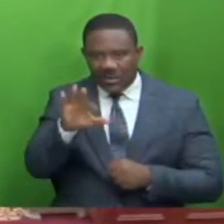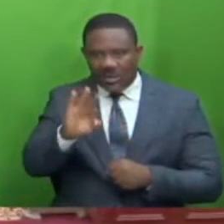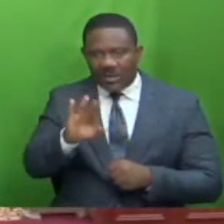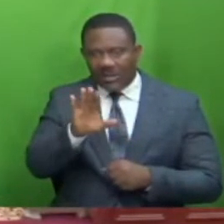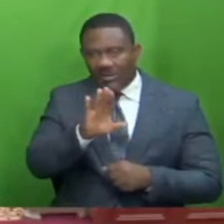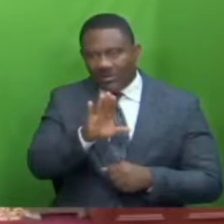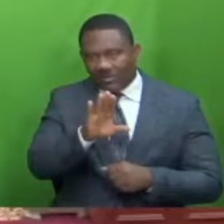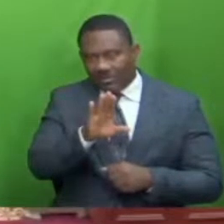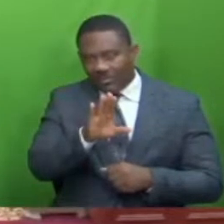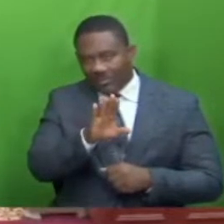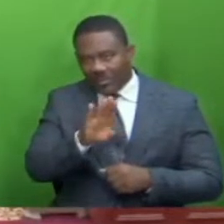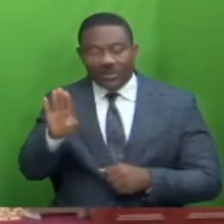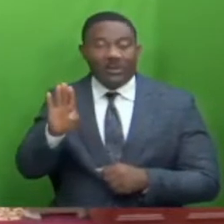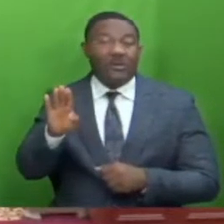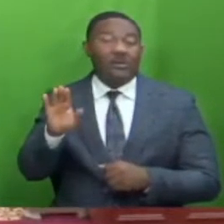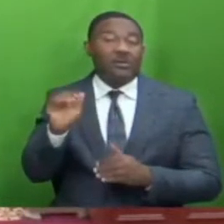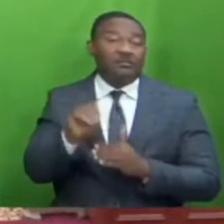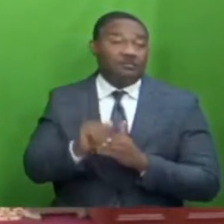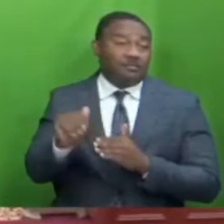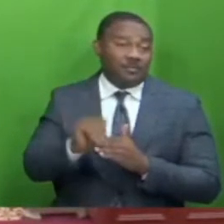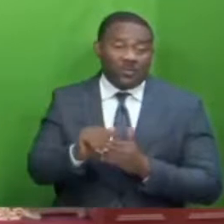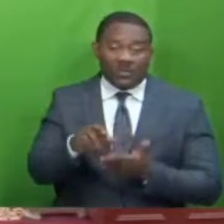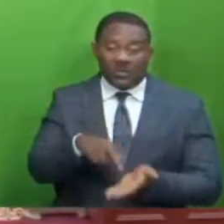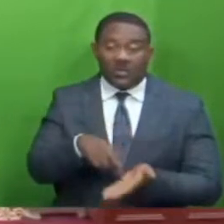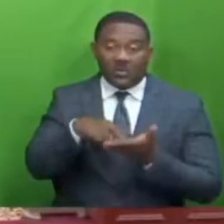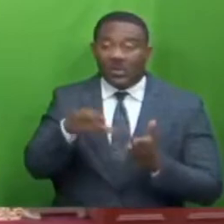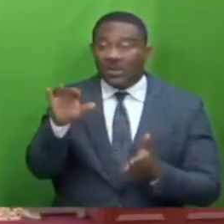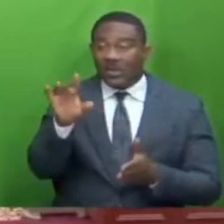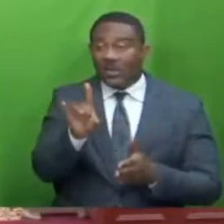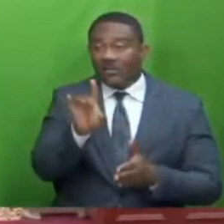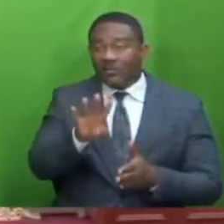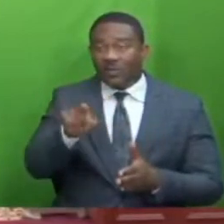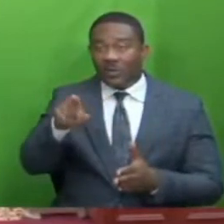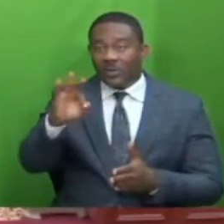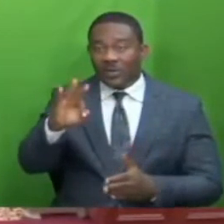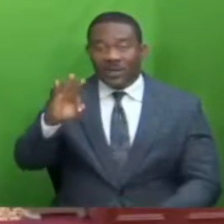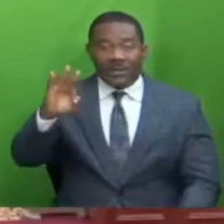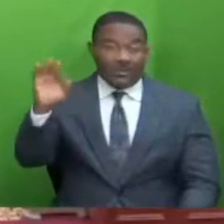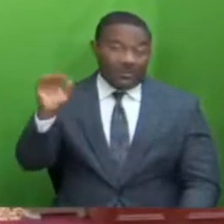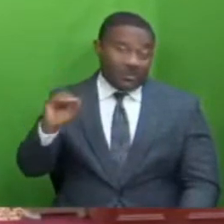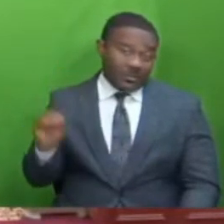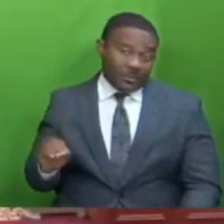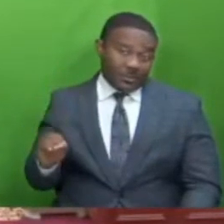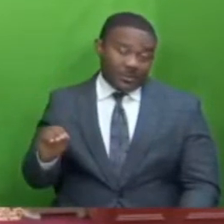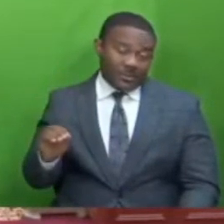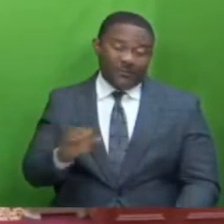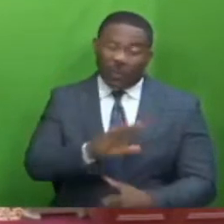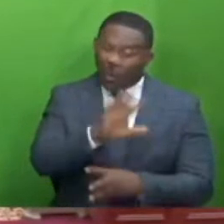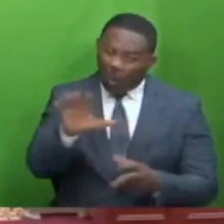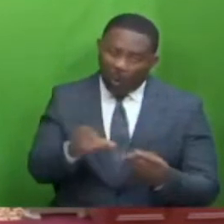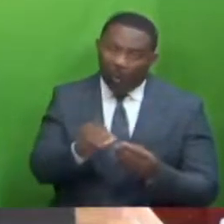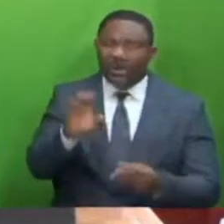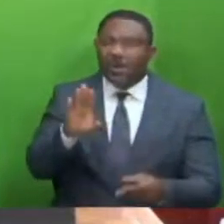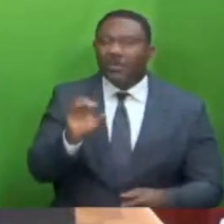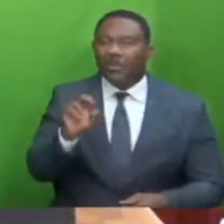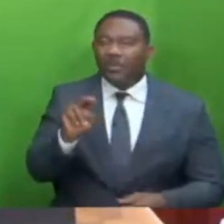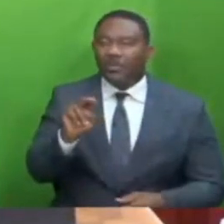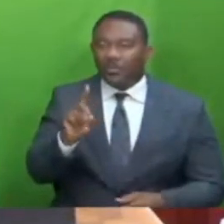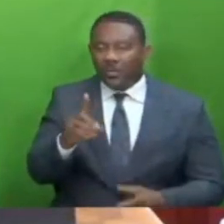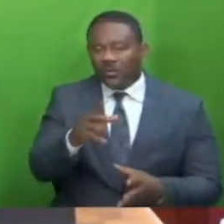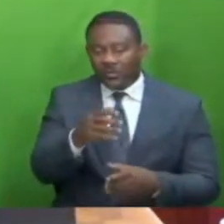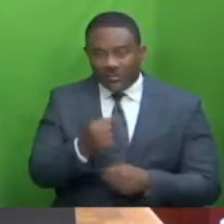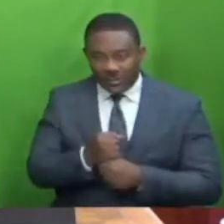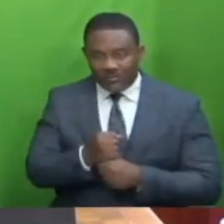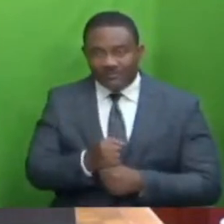billion Ghana cedis, representing 84.9% of total eligible bonds. The DDP